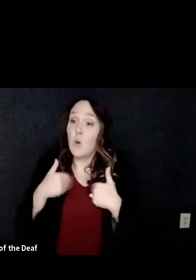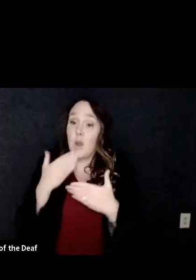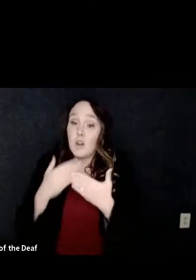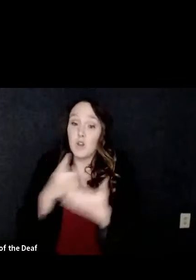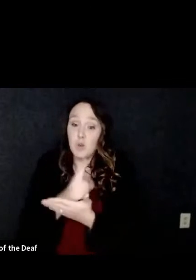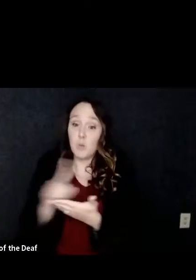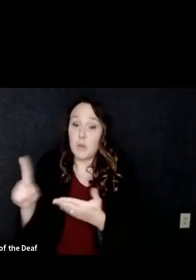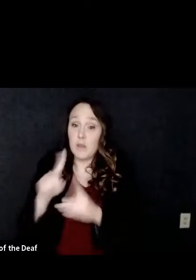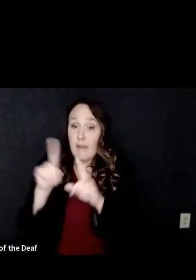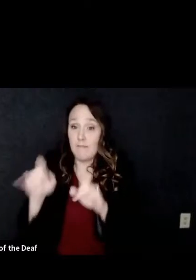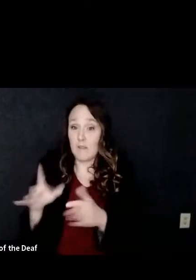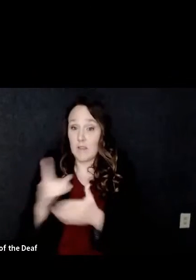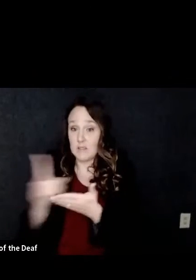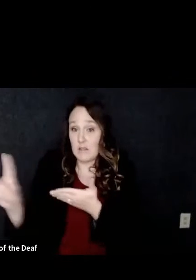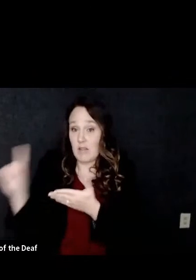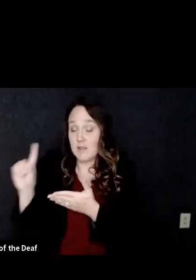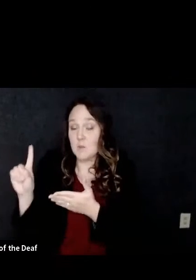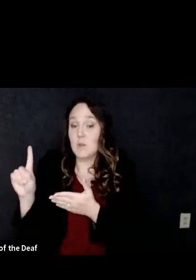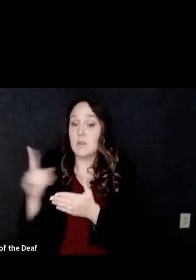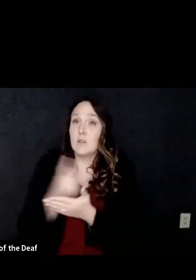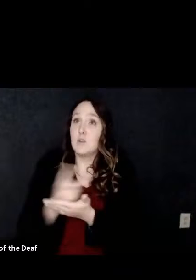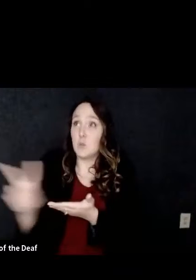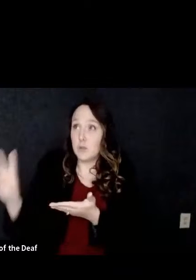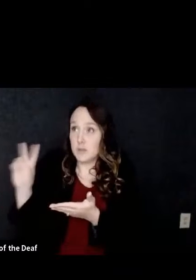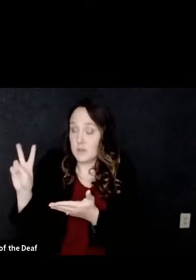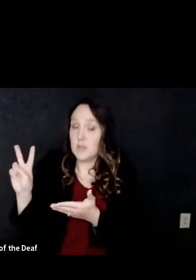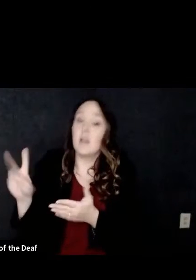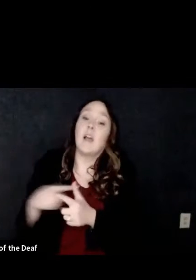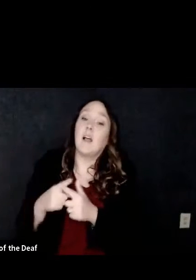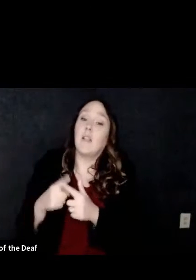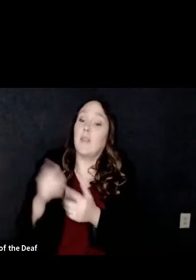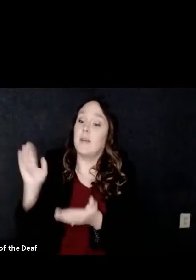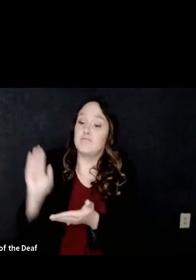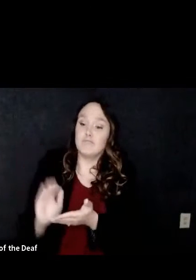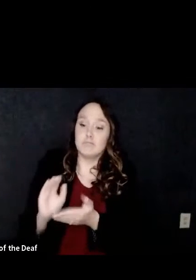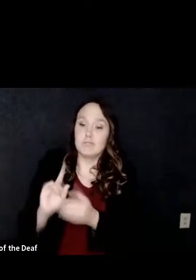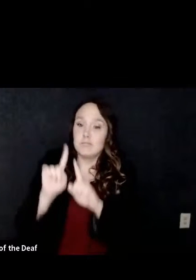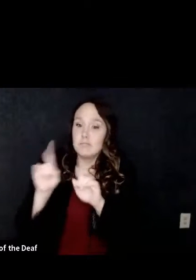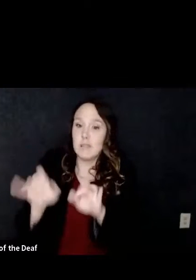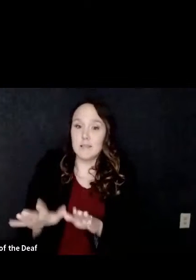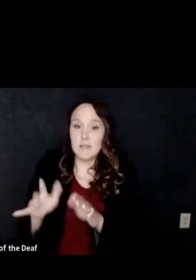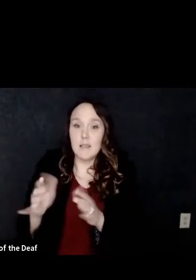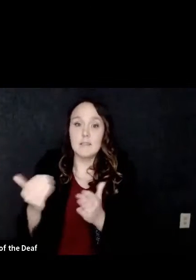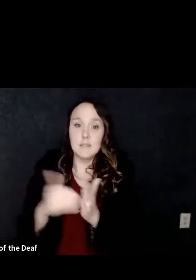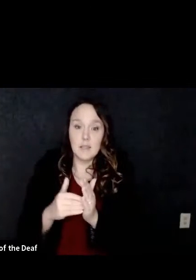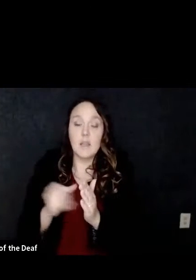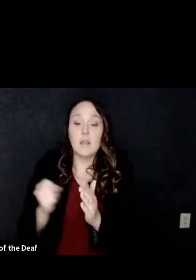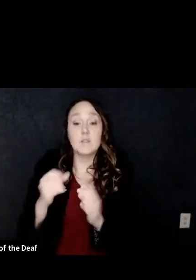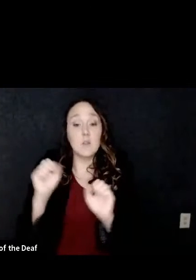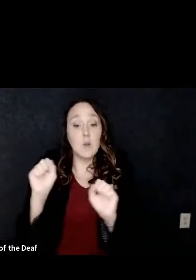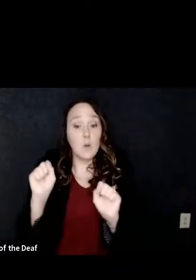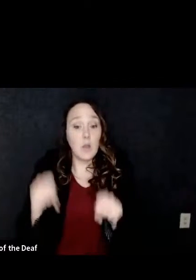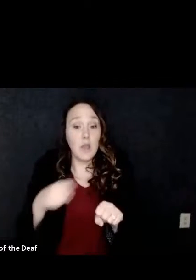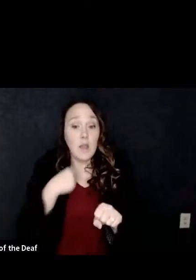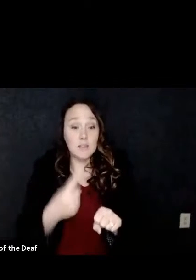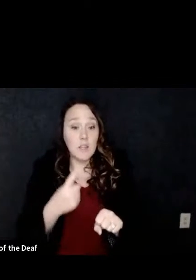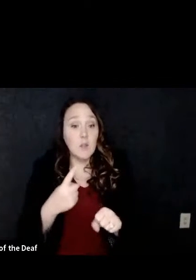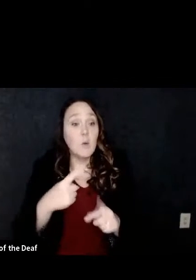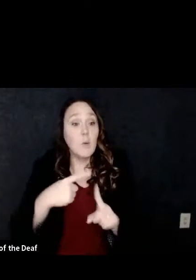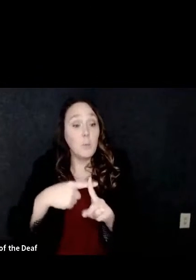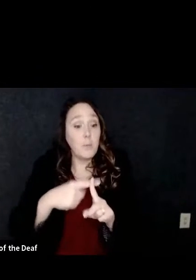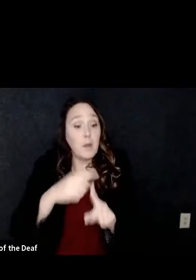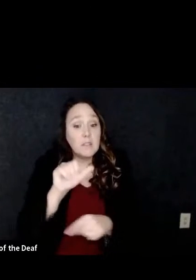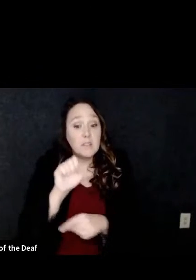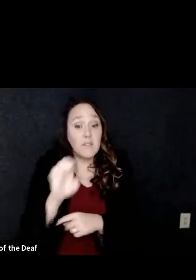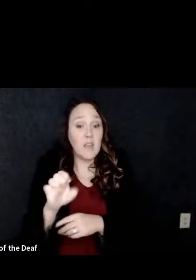last week, and then it's been, or the week before last, and it's been back down as well. So I can tell you what we're seeing is our positive cases are